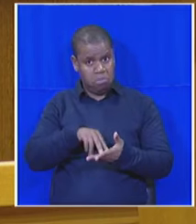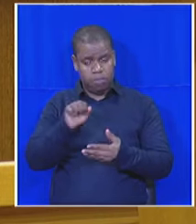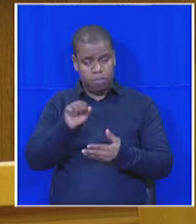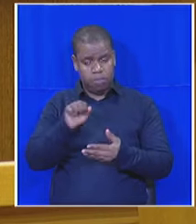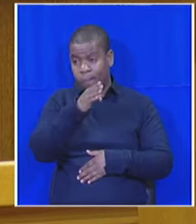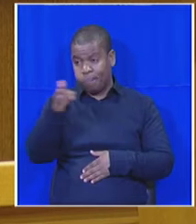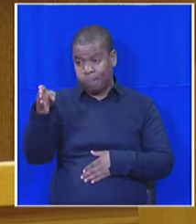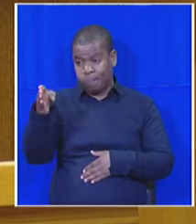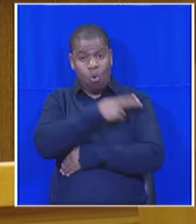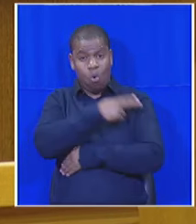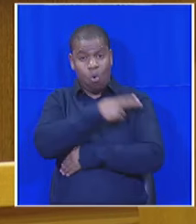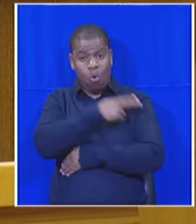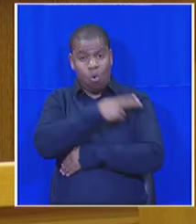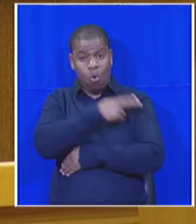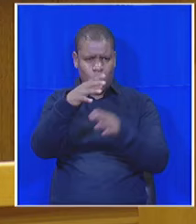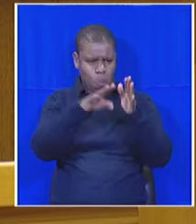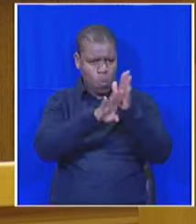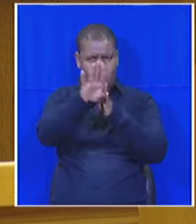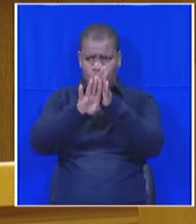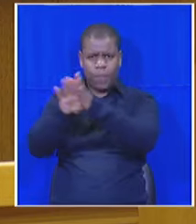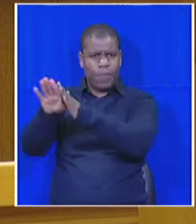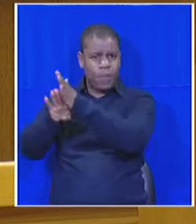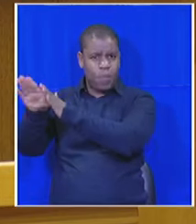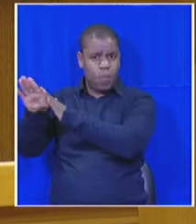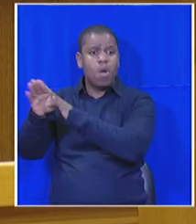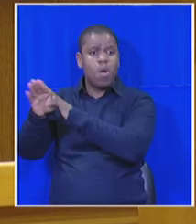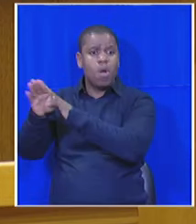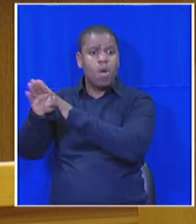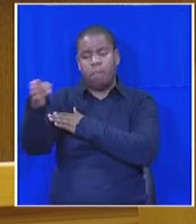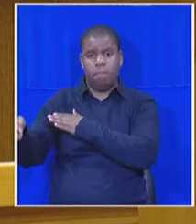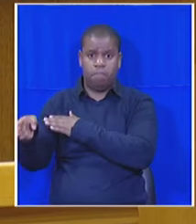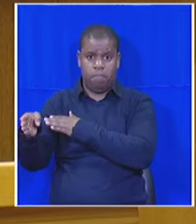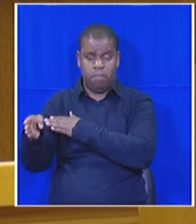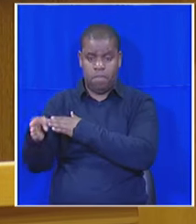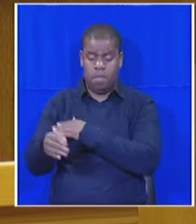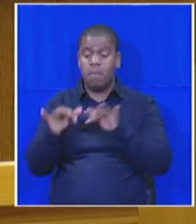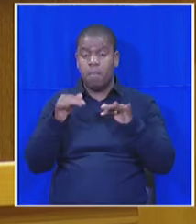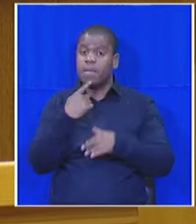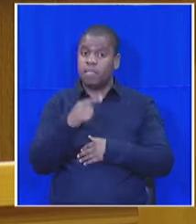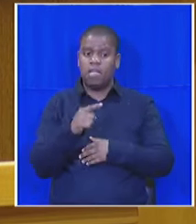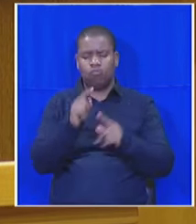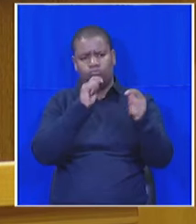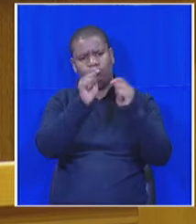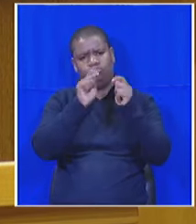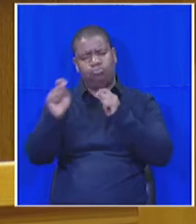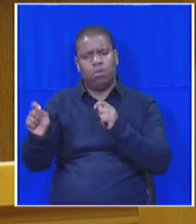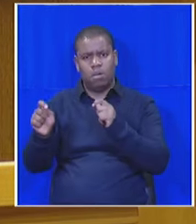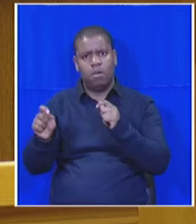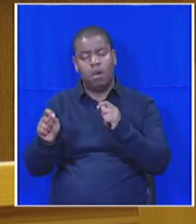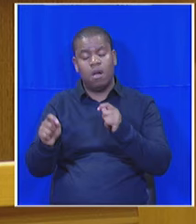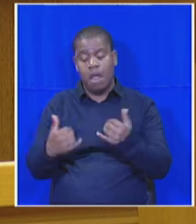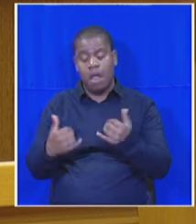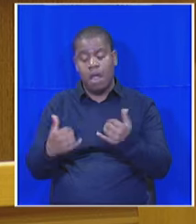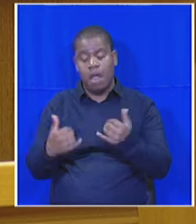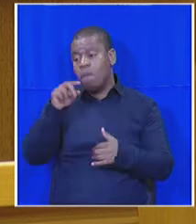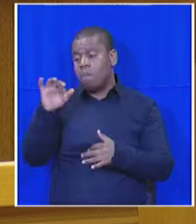inkangeleko yazo abantu abakhumshayo yi-revitalization. Namhlanje kukho abantu abama apha abathi oko i-ANC